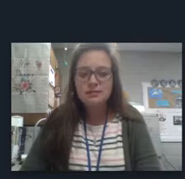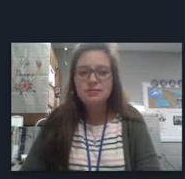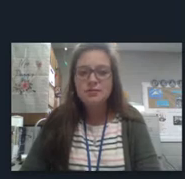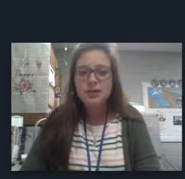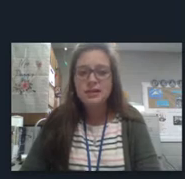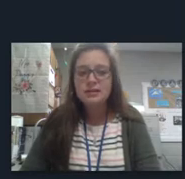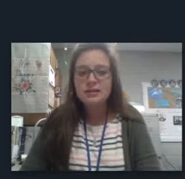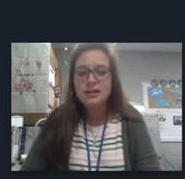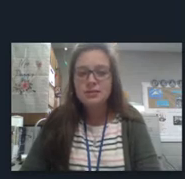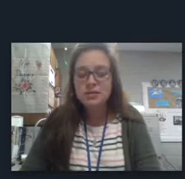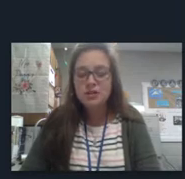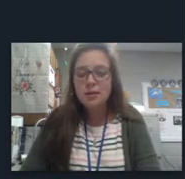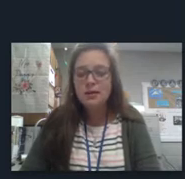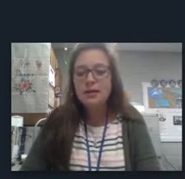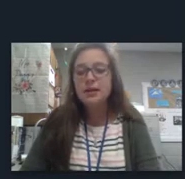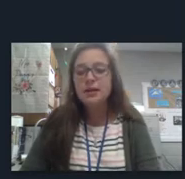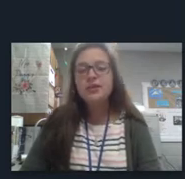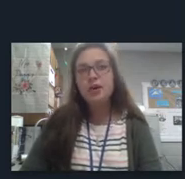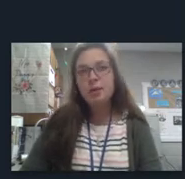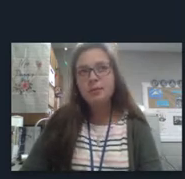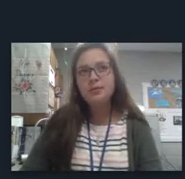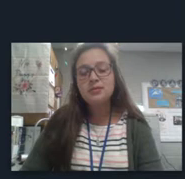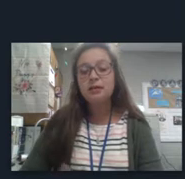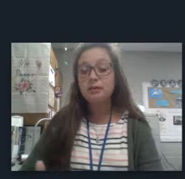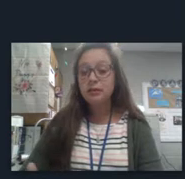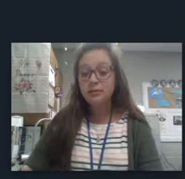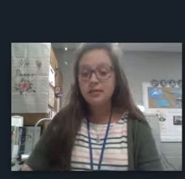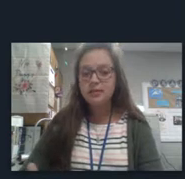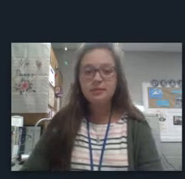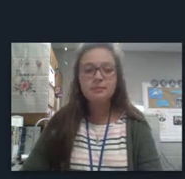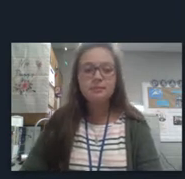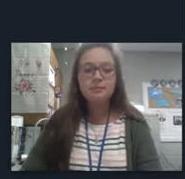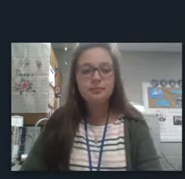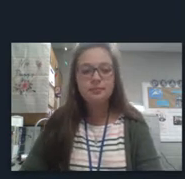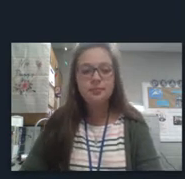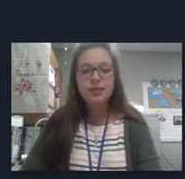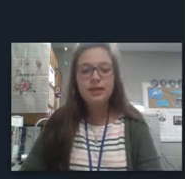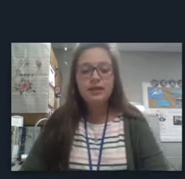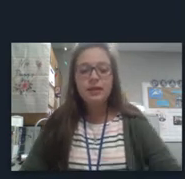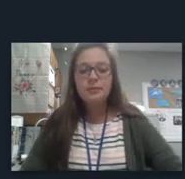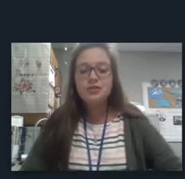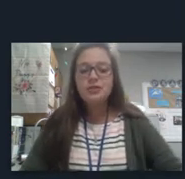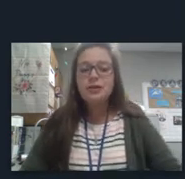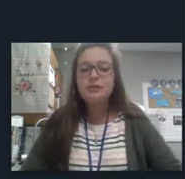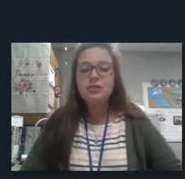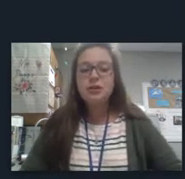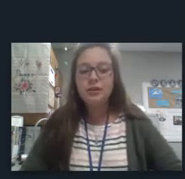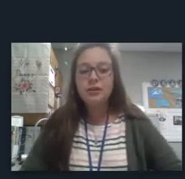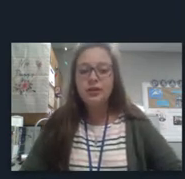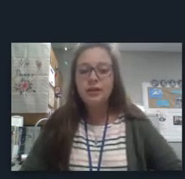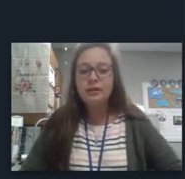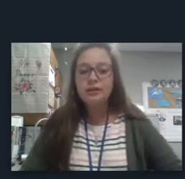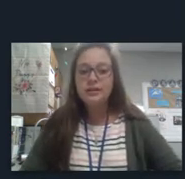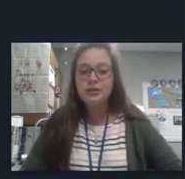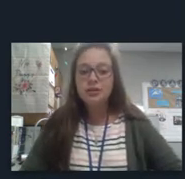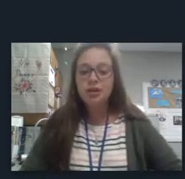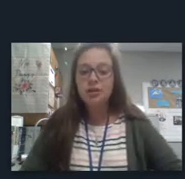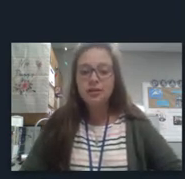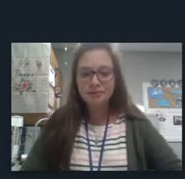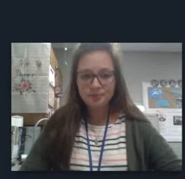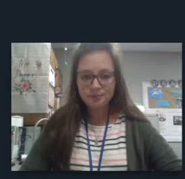easy. So ASL test was the topic. The comment was that it was easy. Number 2, give the dog a cookie. He's a